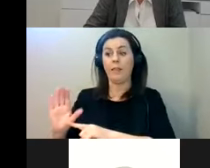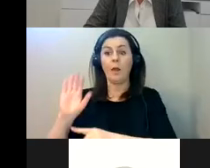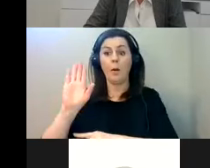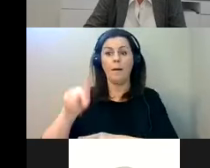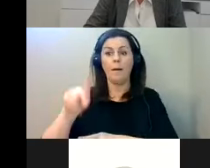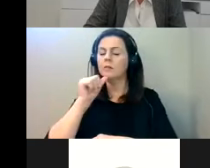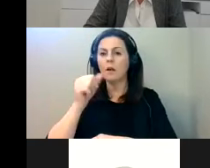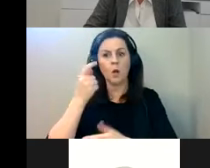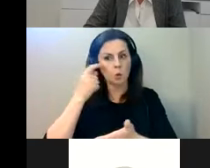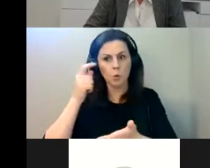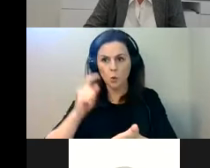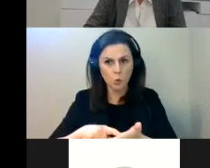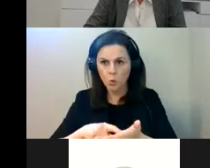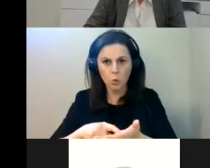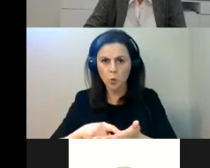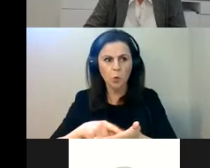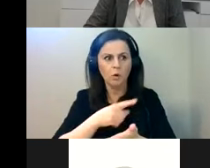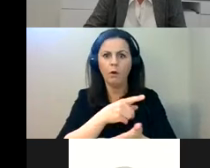unless amounts removed